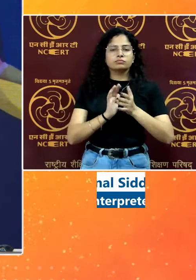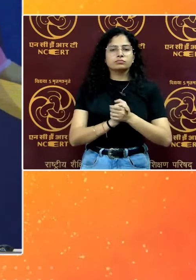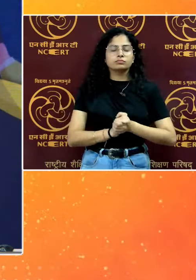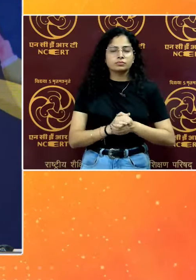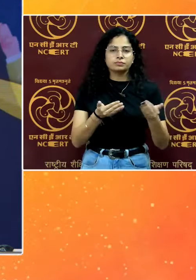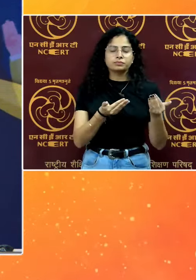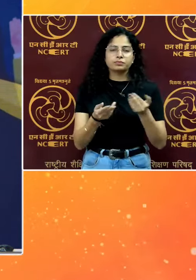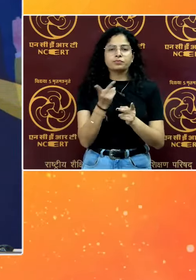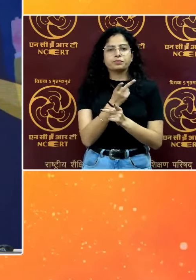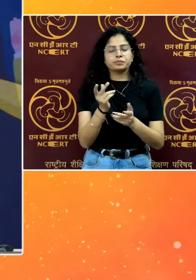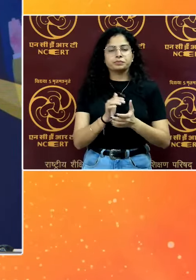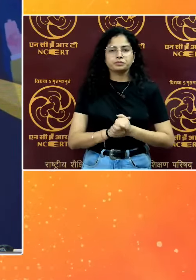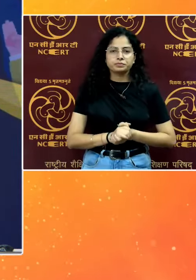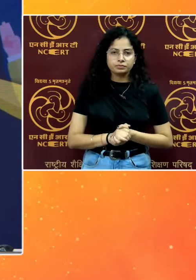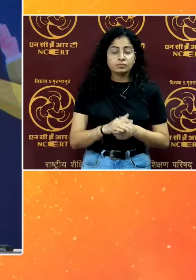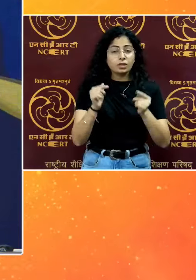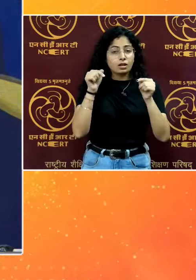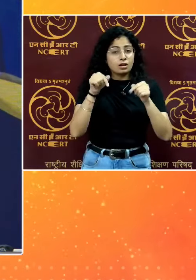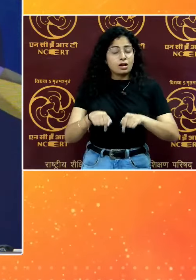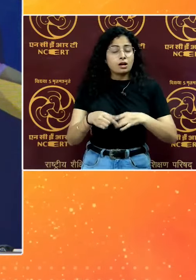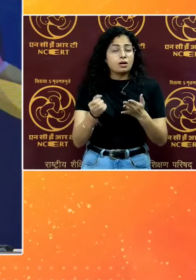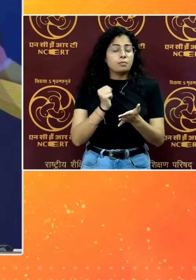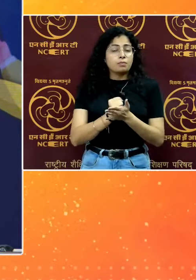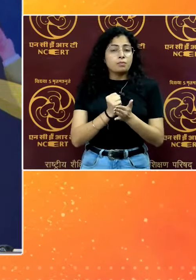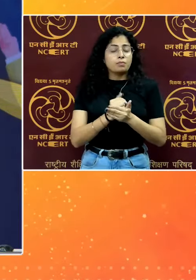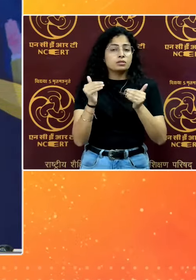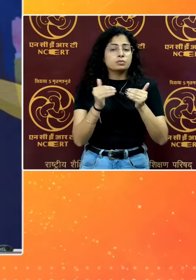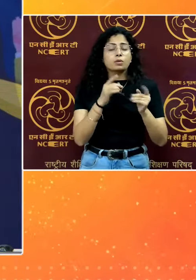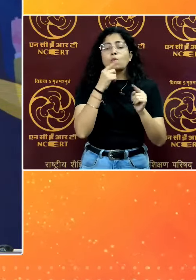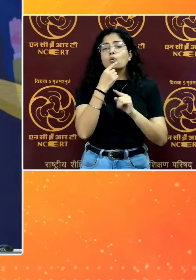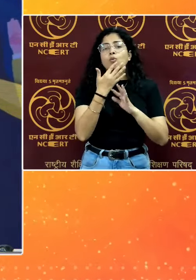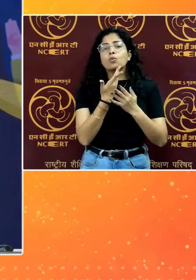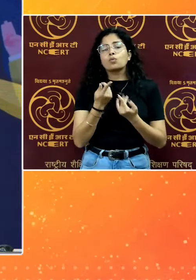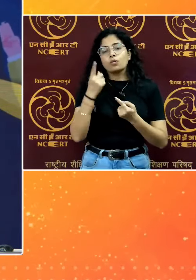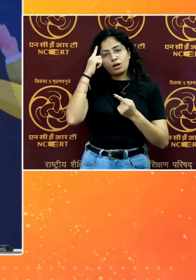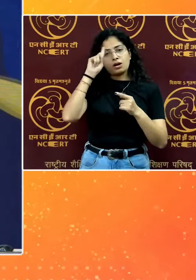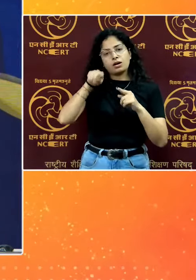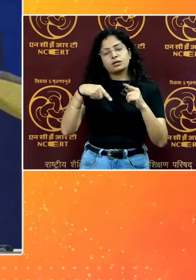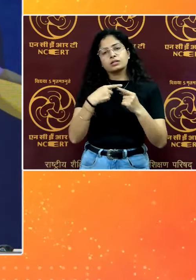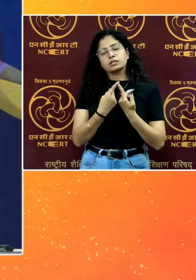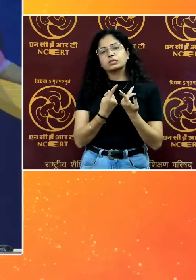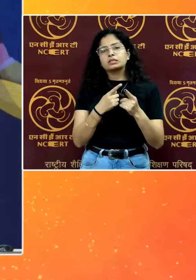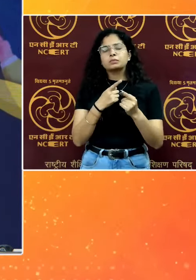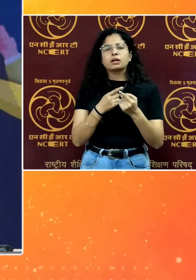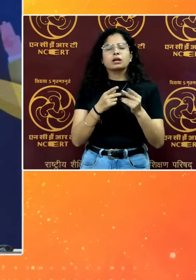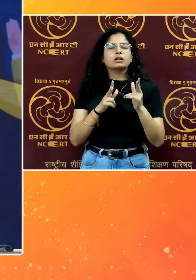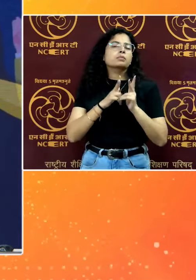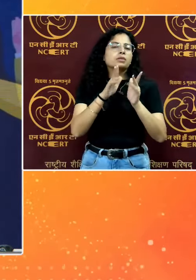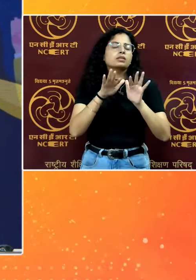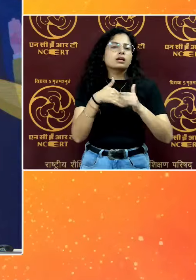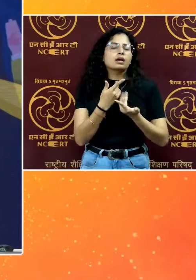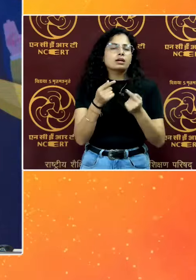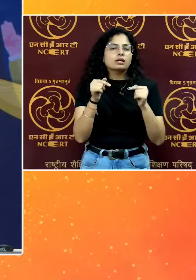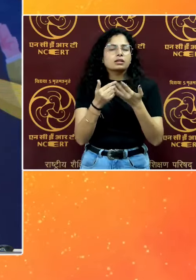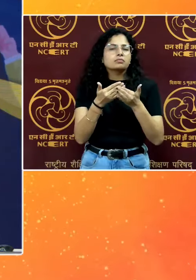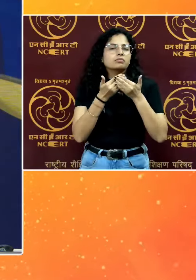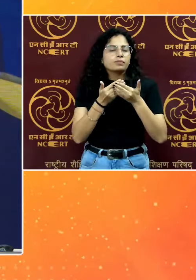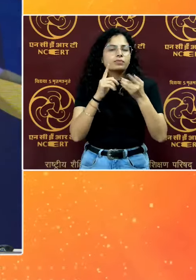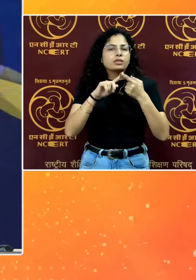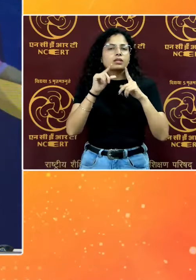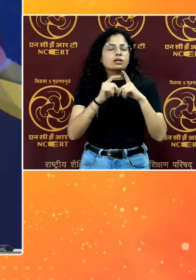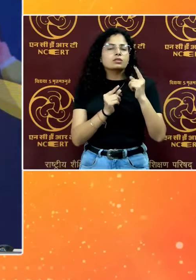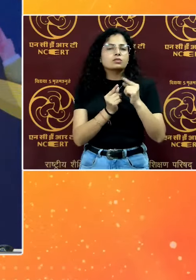session. And now I must introduce you all to our guest for the session, who will be talking about educational technology. Well, when it comes to